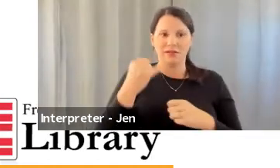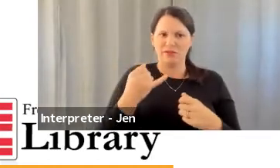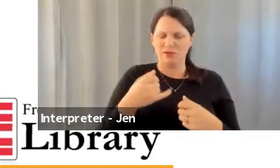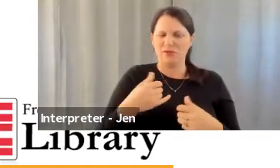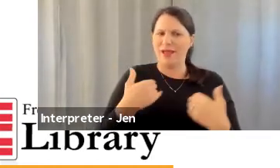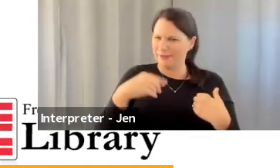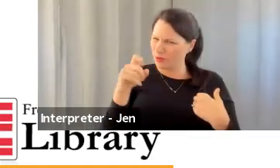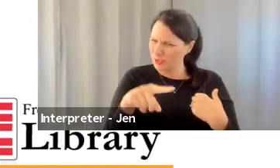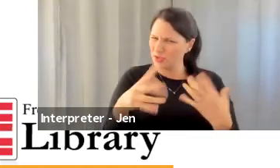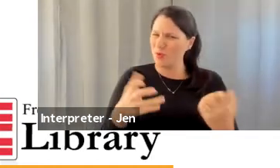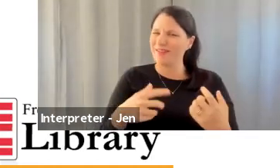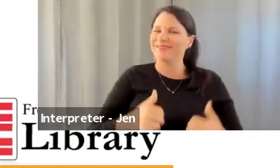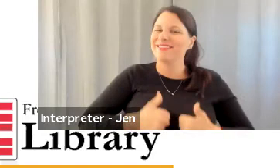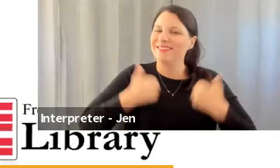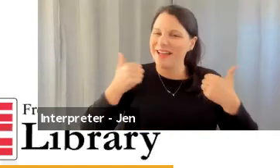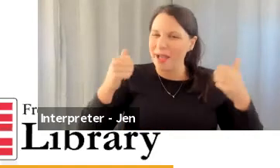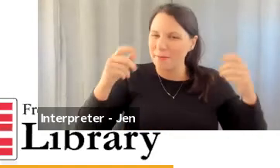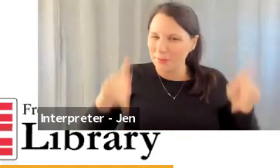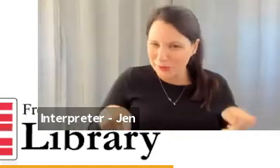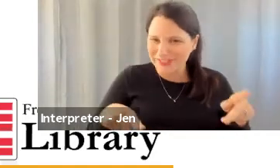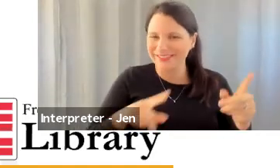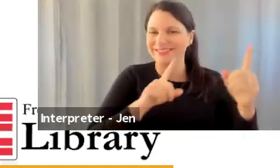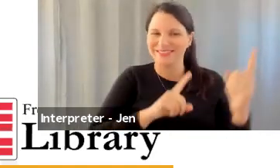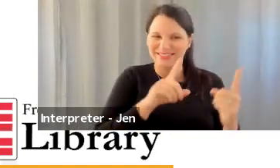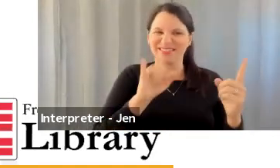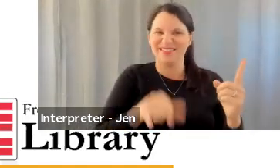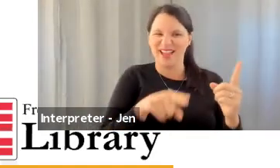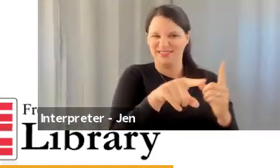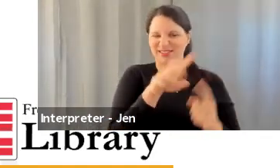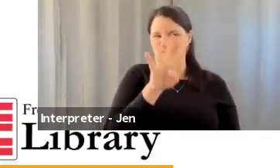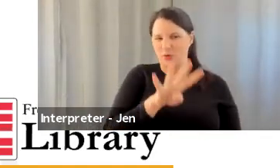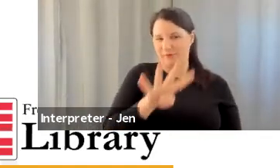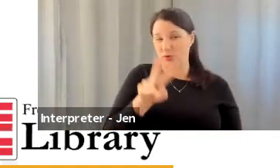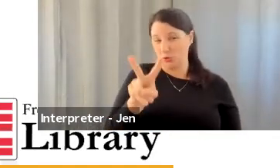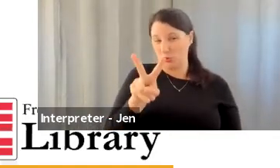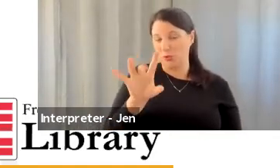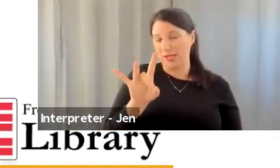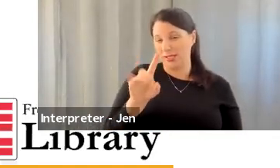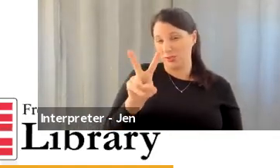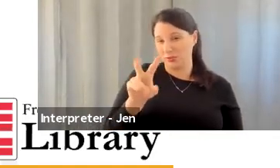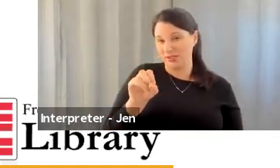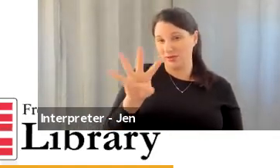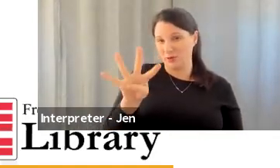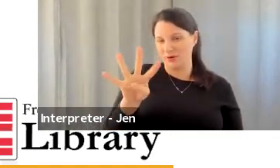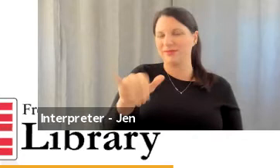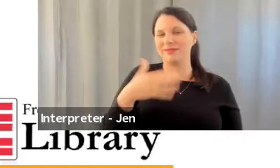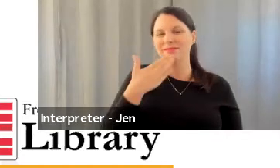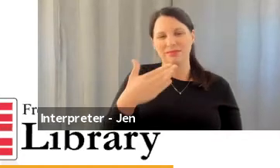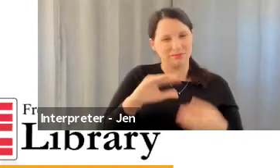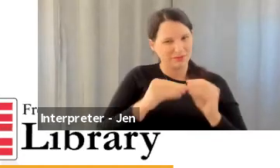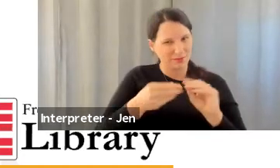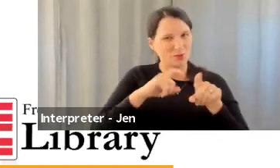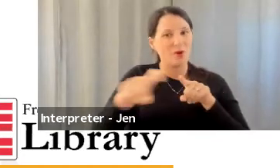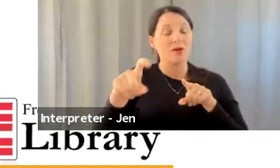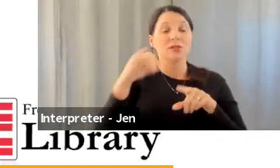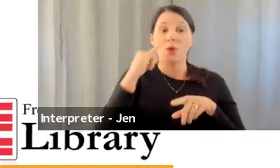the library, that's the 442-8204 is a good number to call. If we don't answer, you can